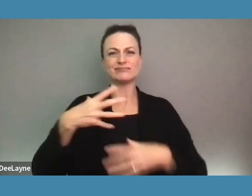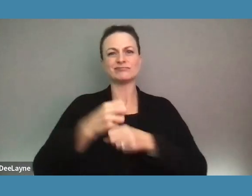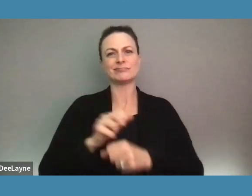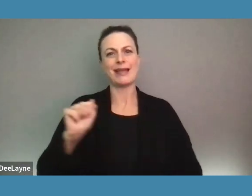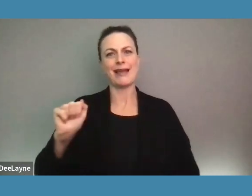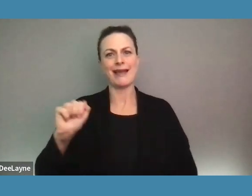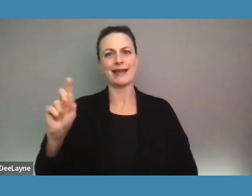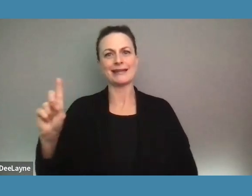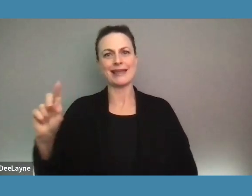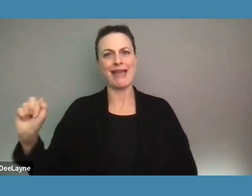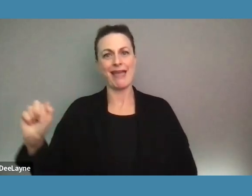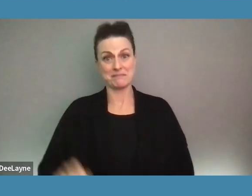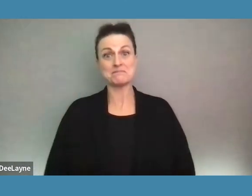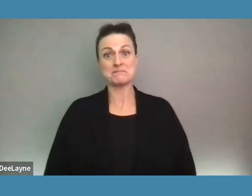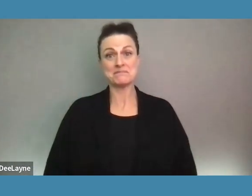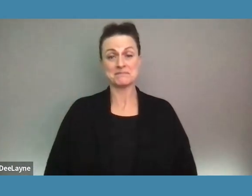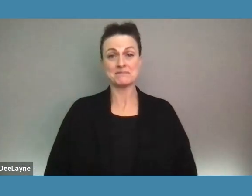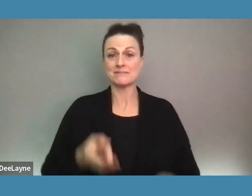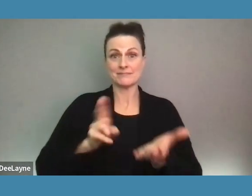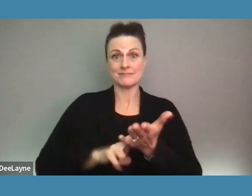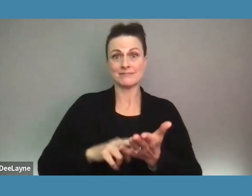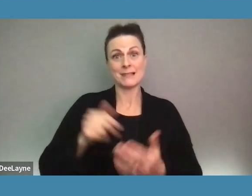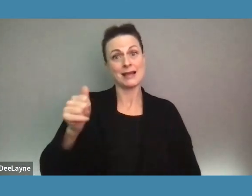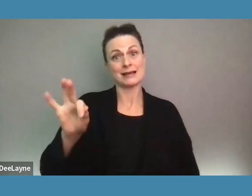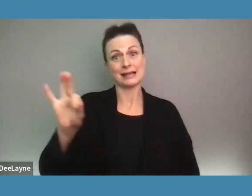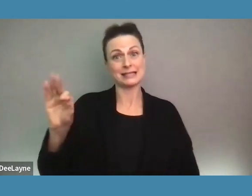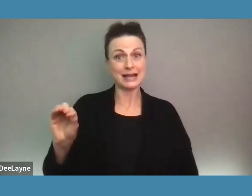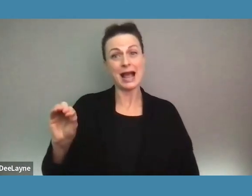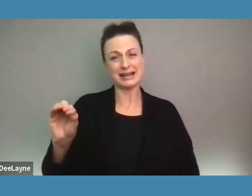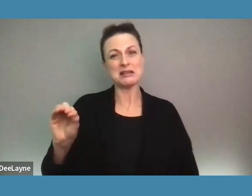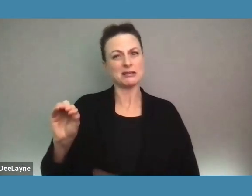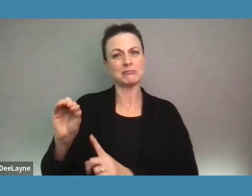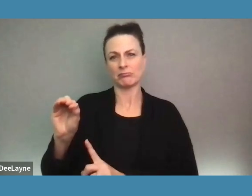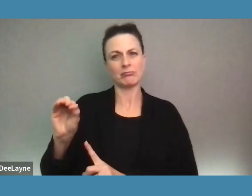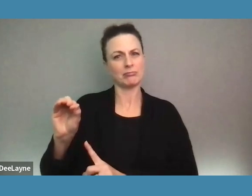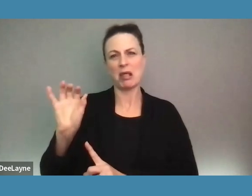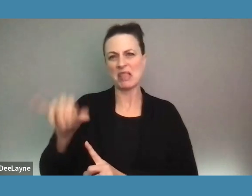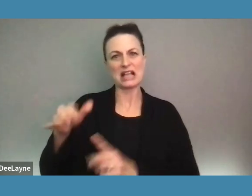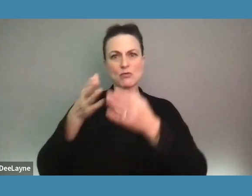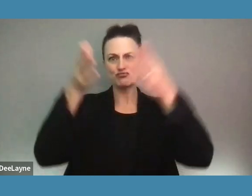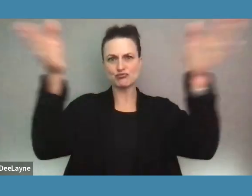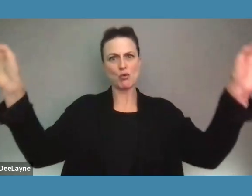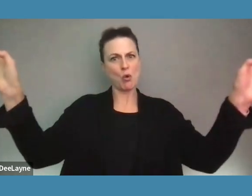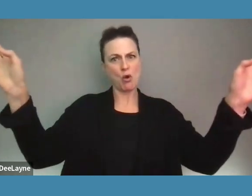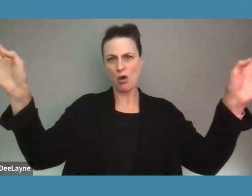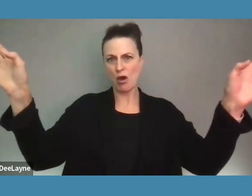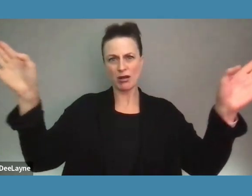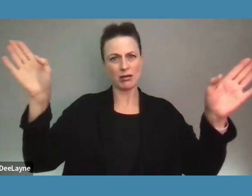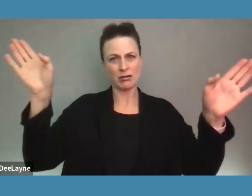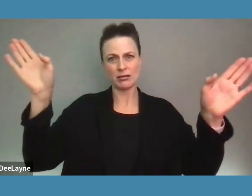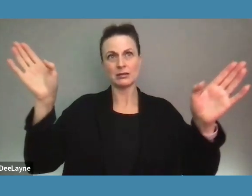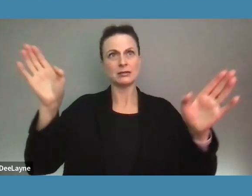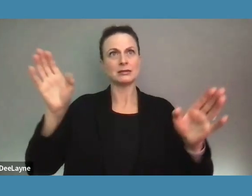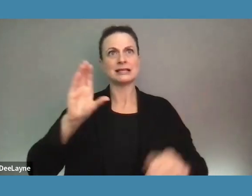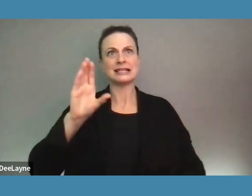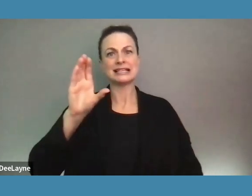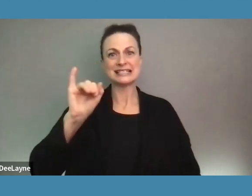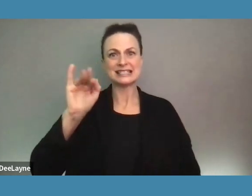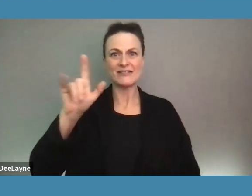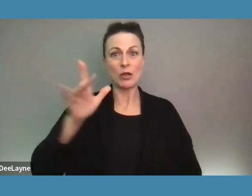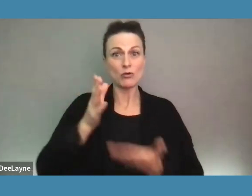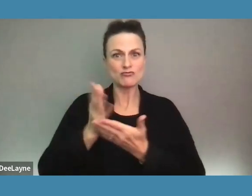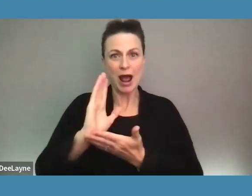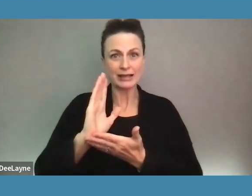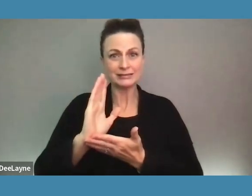the ADA, signed in 1990. This is kind of the broad civil rights legislation. It's the